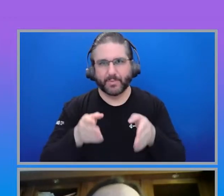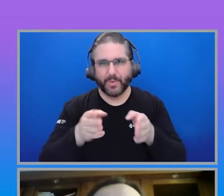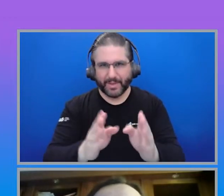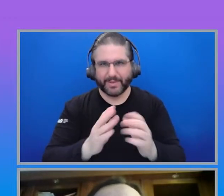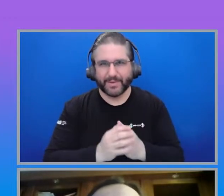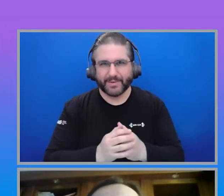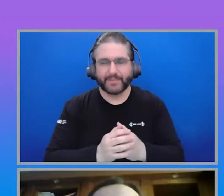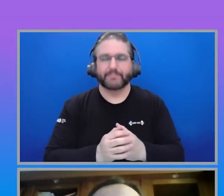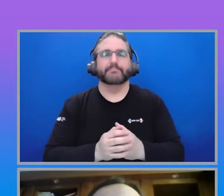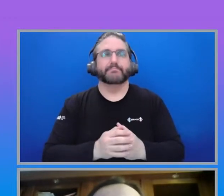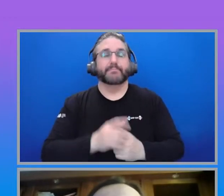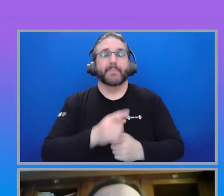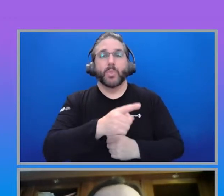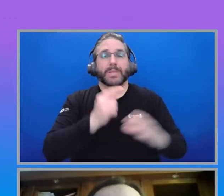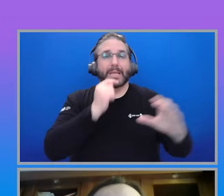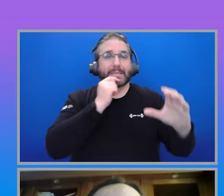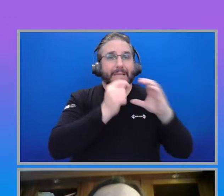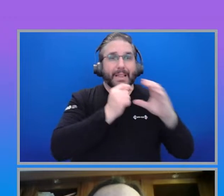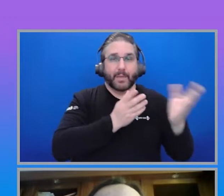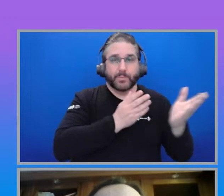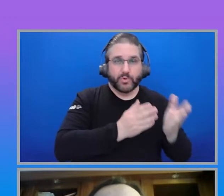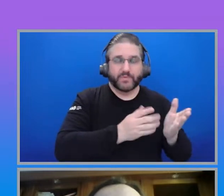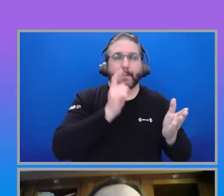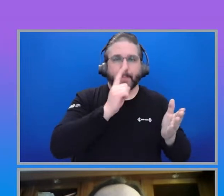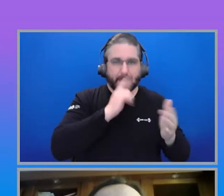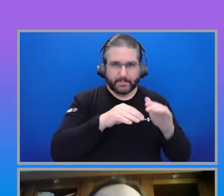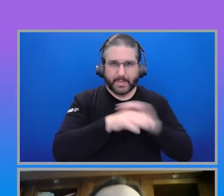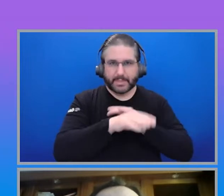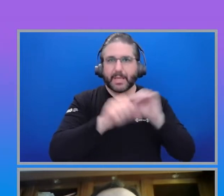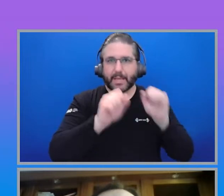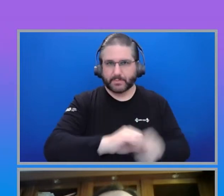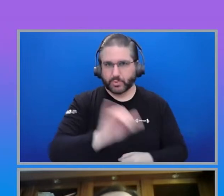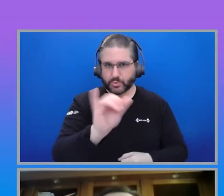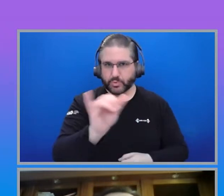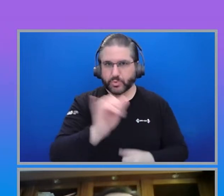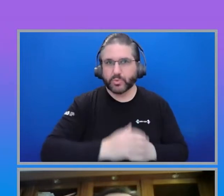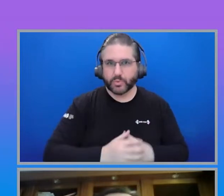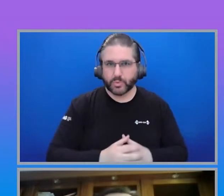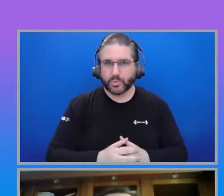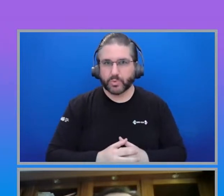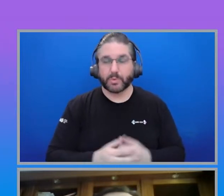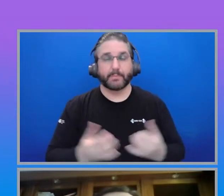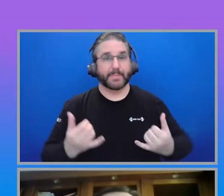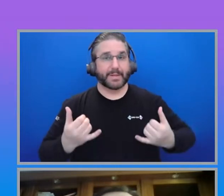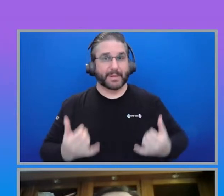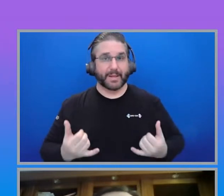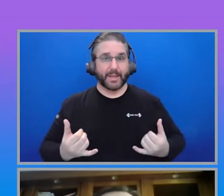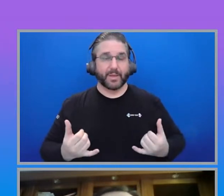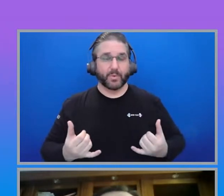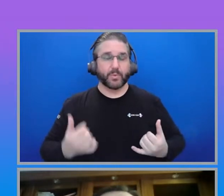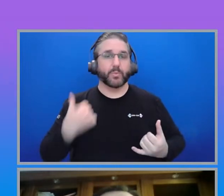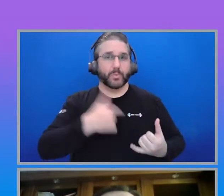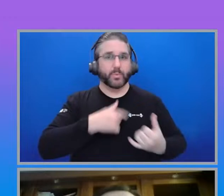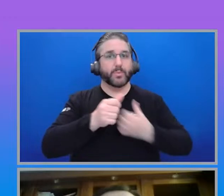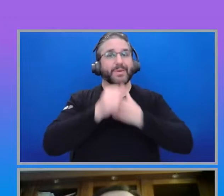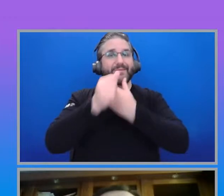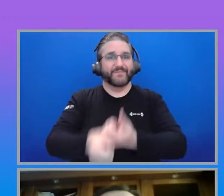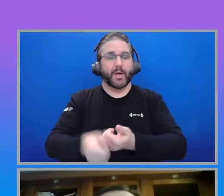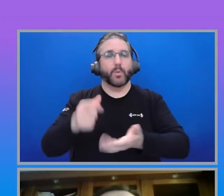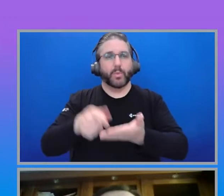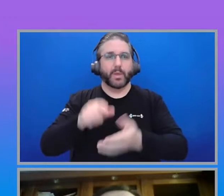telecom services will have to be accessible, but now we match with the Accessibility Act